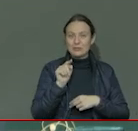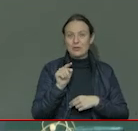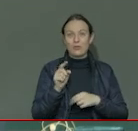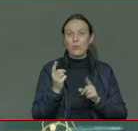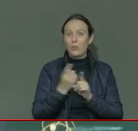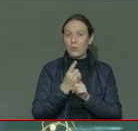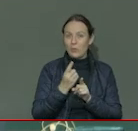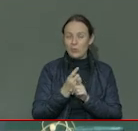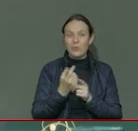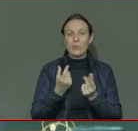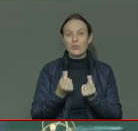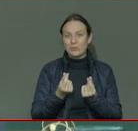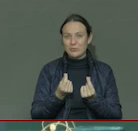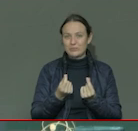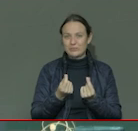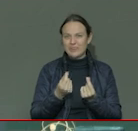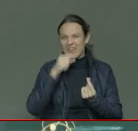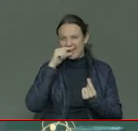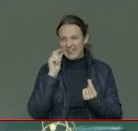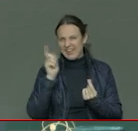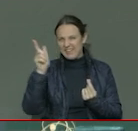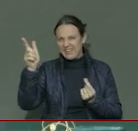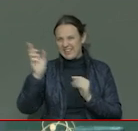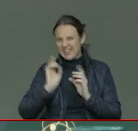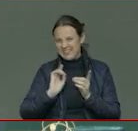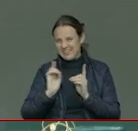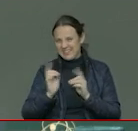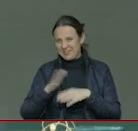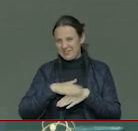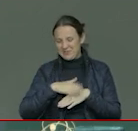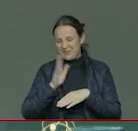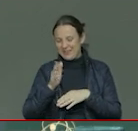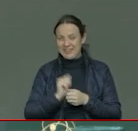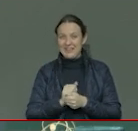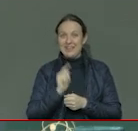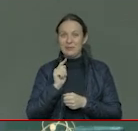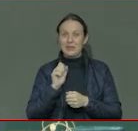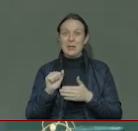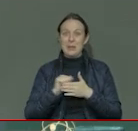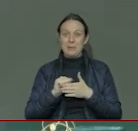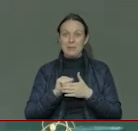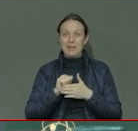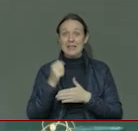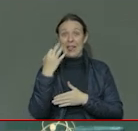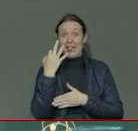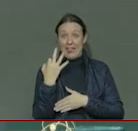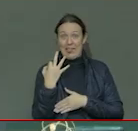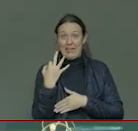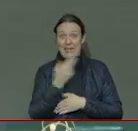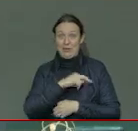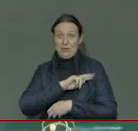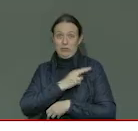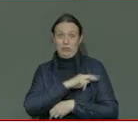about but we're going to talk about his name later, so I'm not going to focus too much on that. He practices 3 religions: